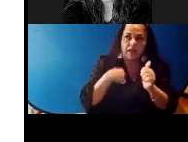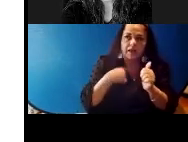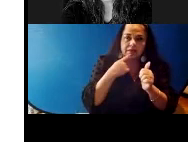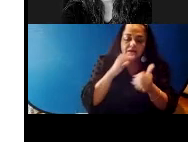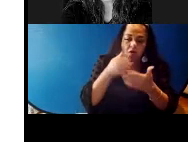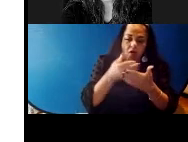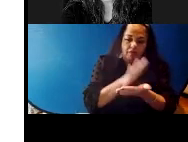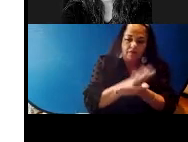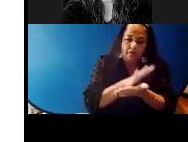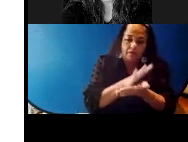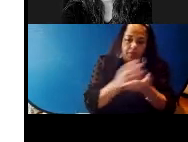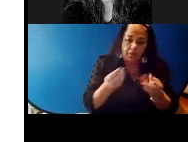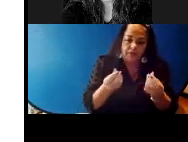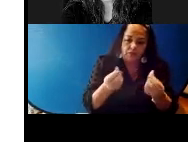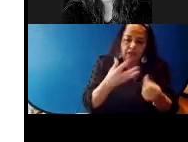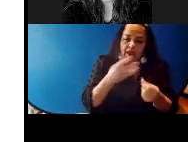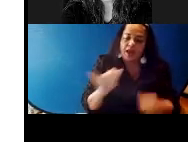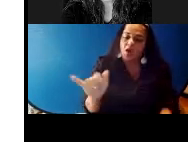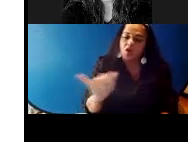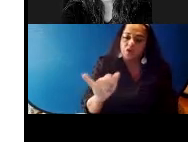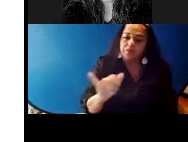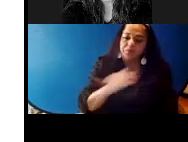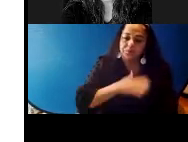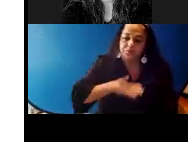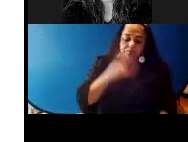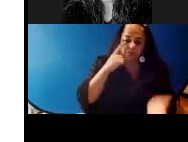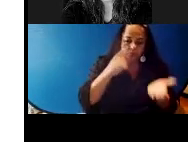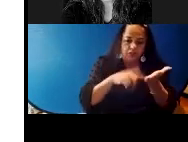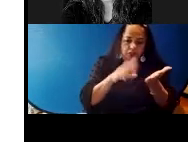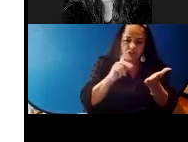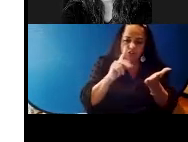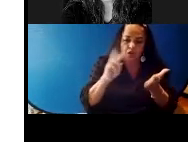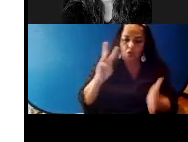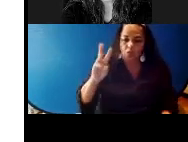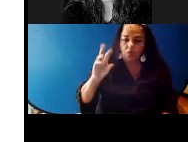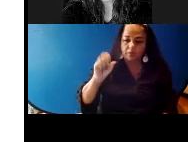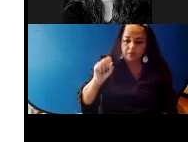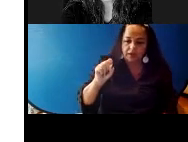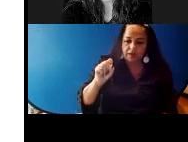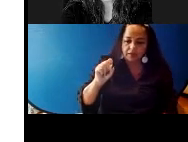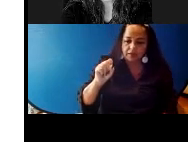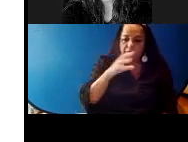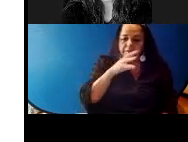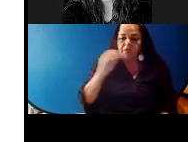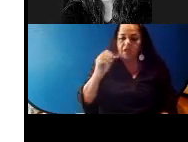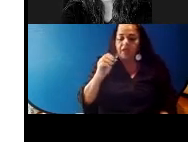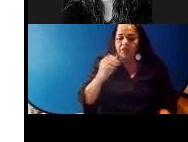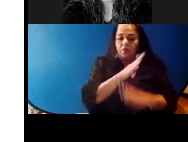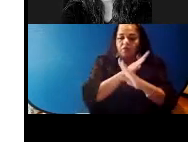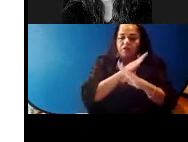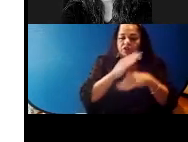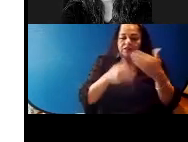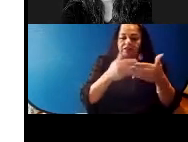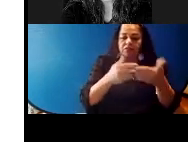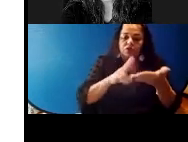the materials. And then also, please check out the website and the Reimagining Prevention series to register